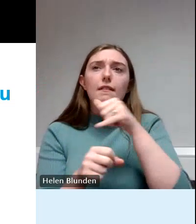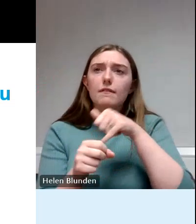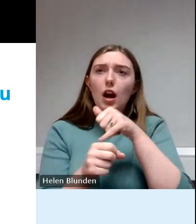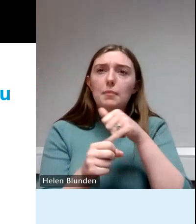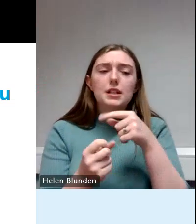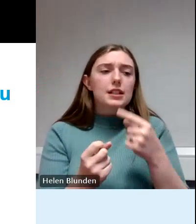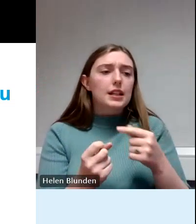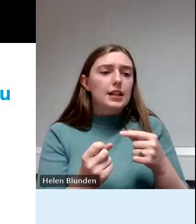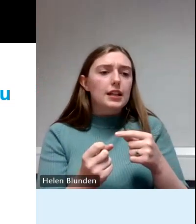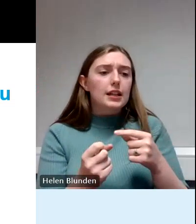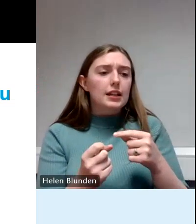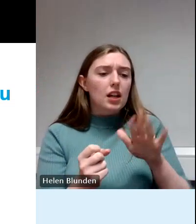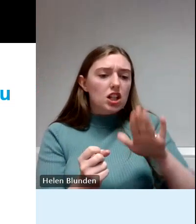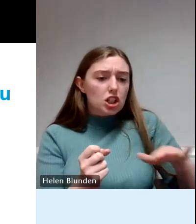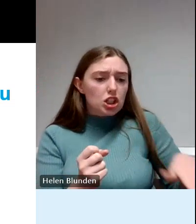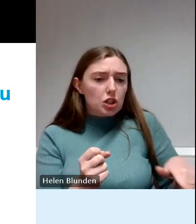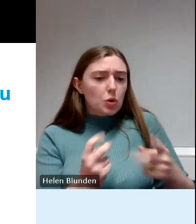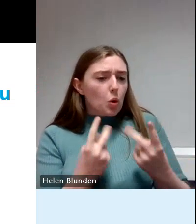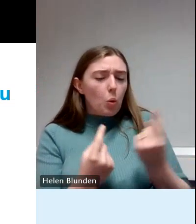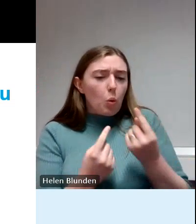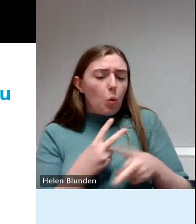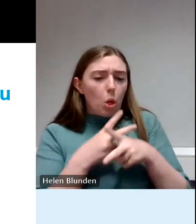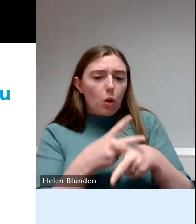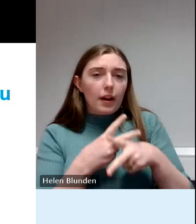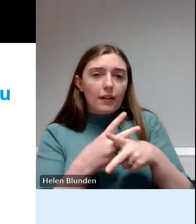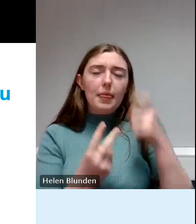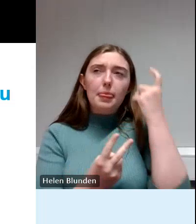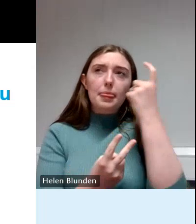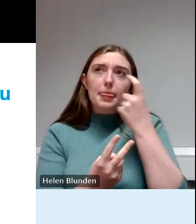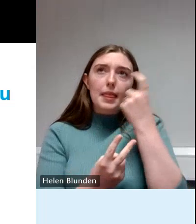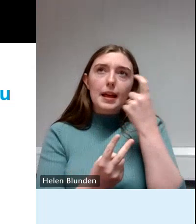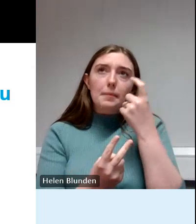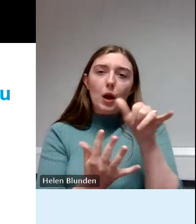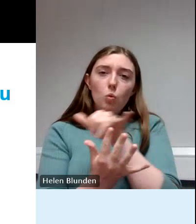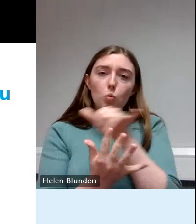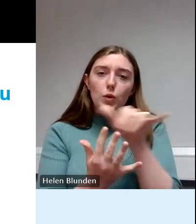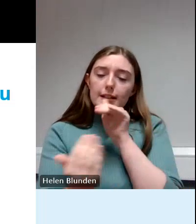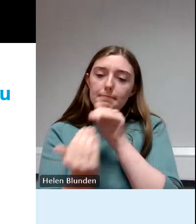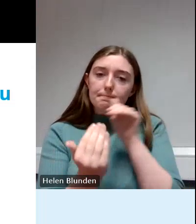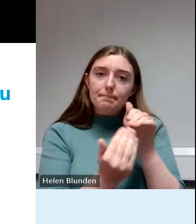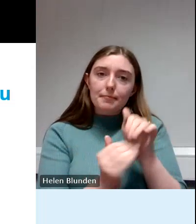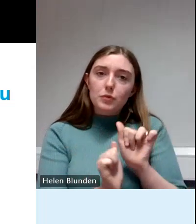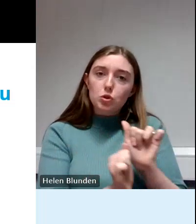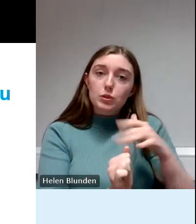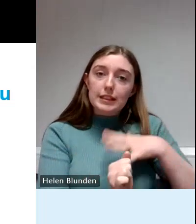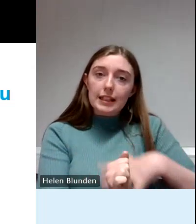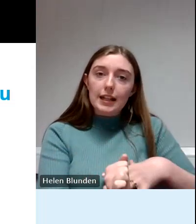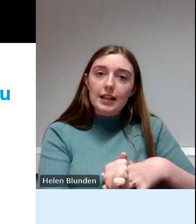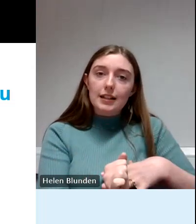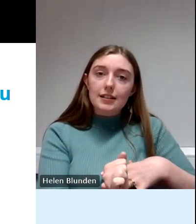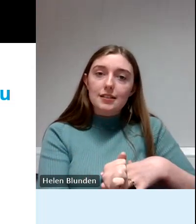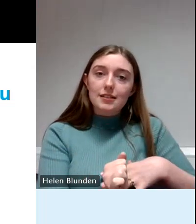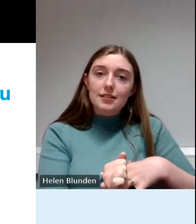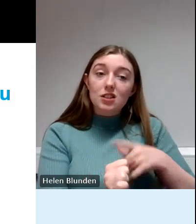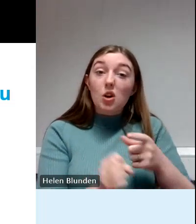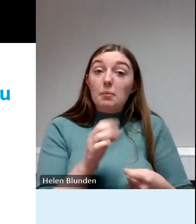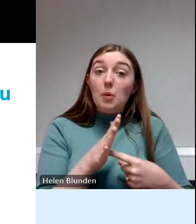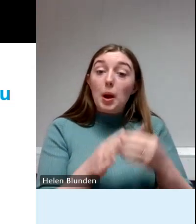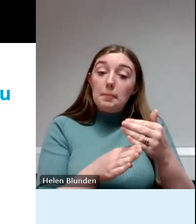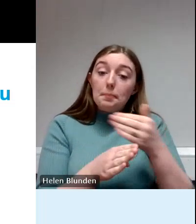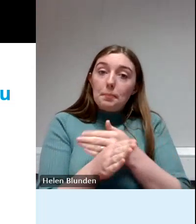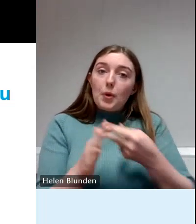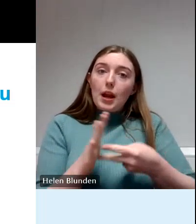get there, which service you would go to. And sometimes just that little bit of pre-planning helps avoid the sort of